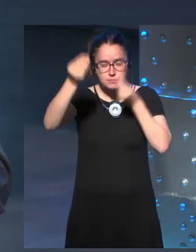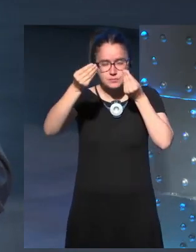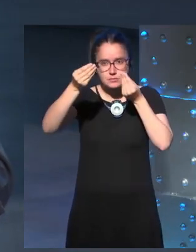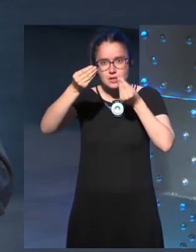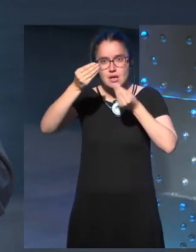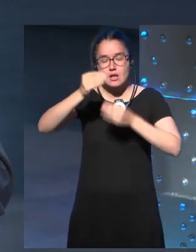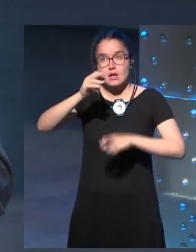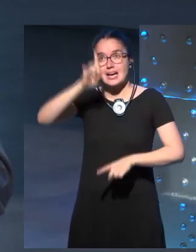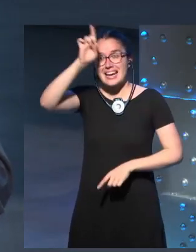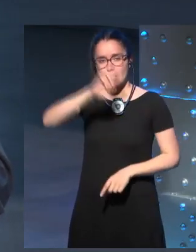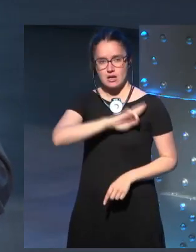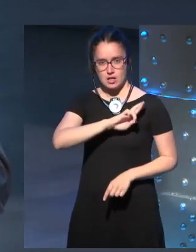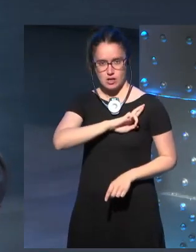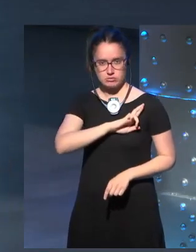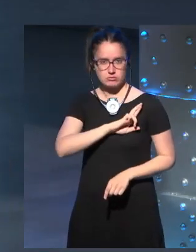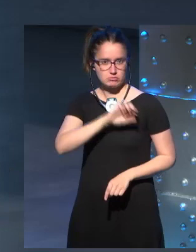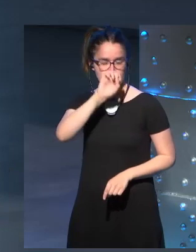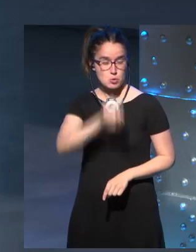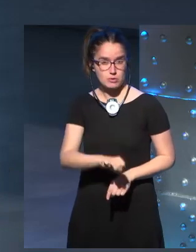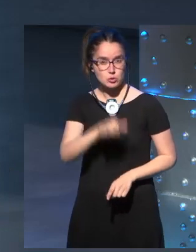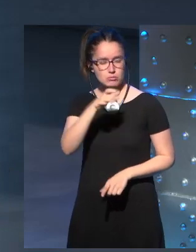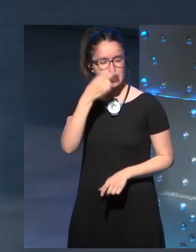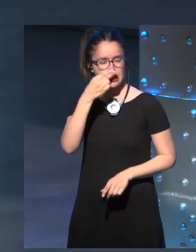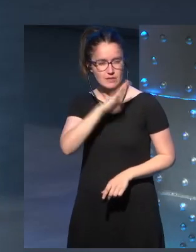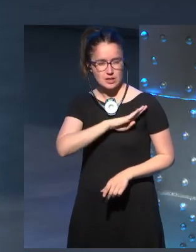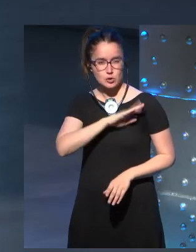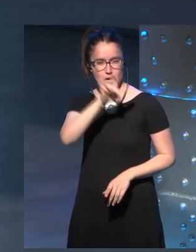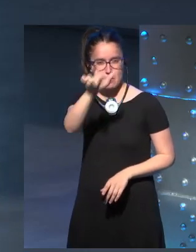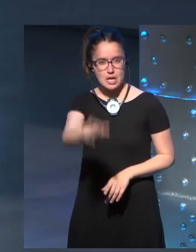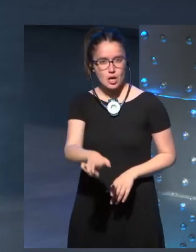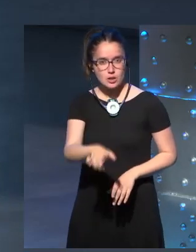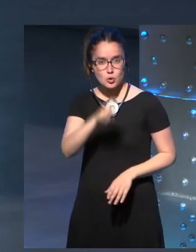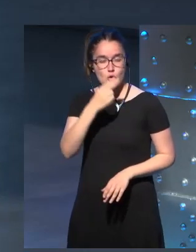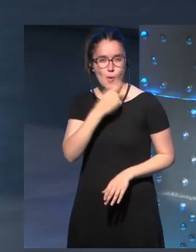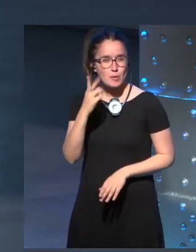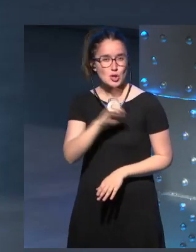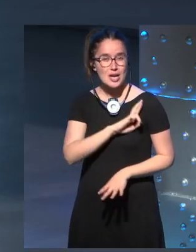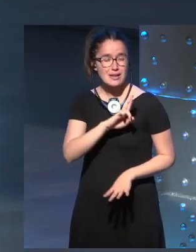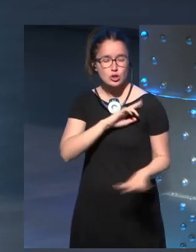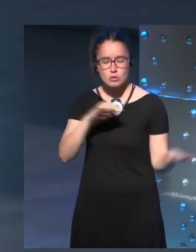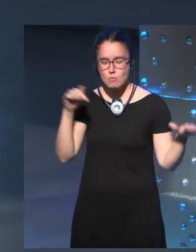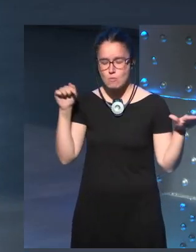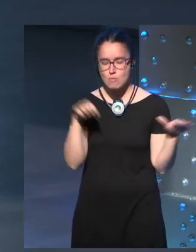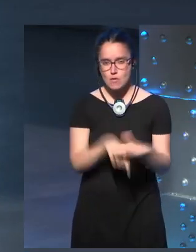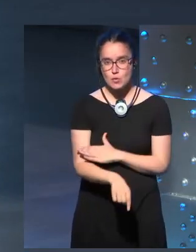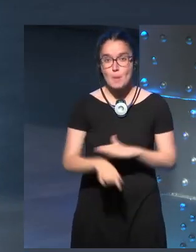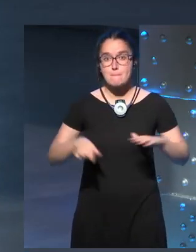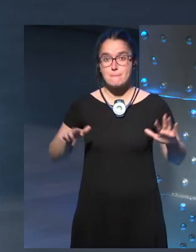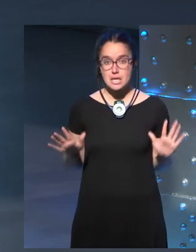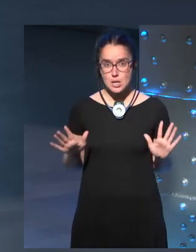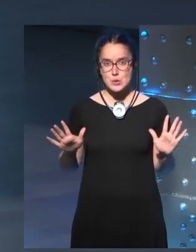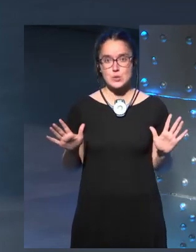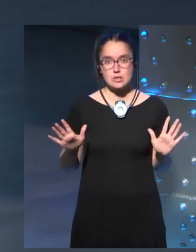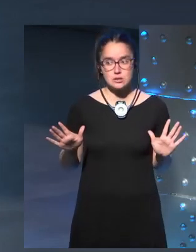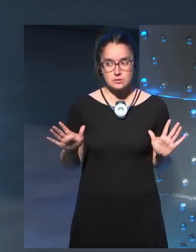quite interesting. This is a person with a profound religious commitment. But it's been clear